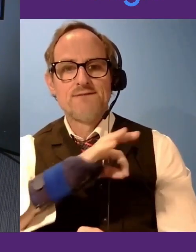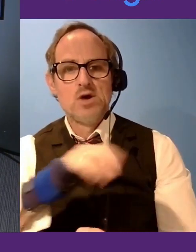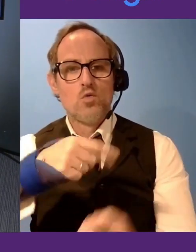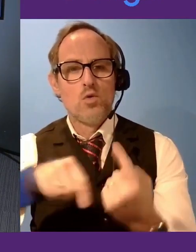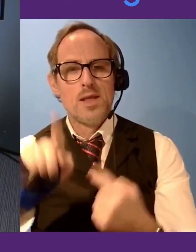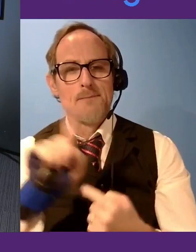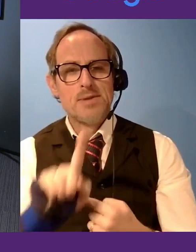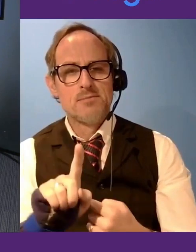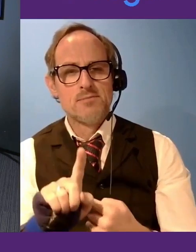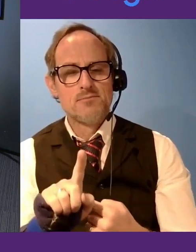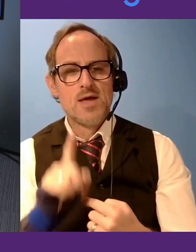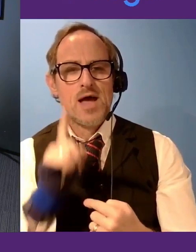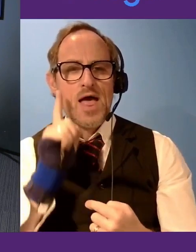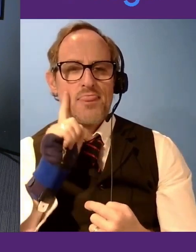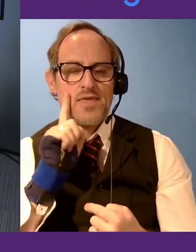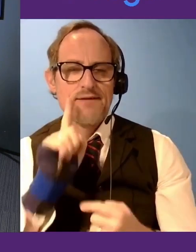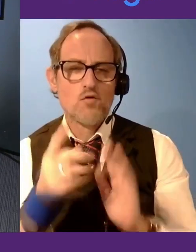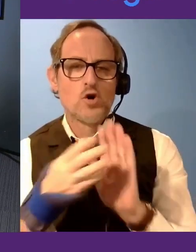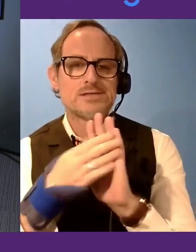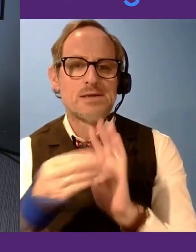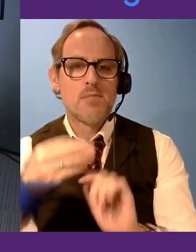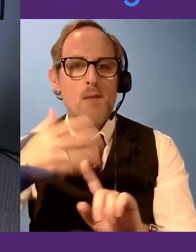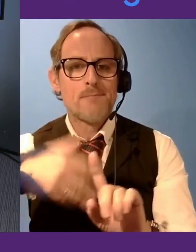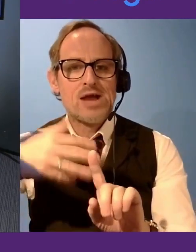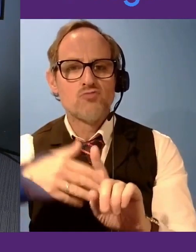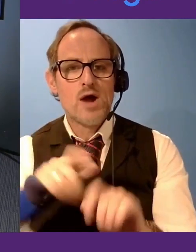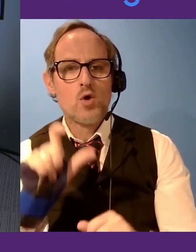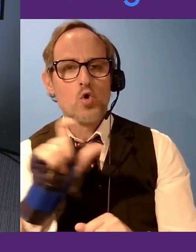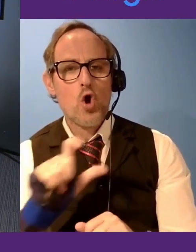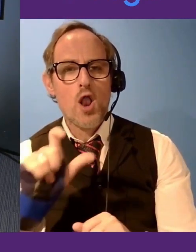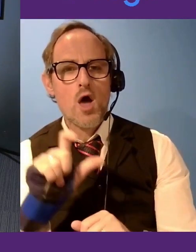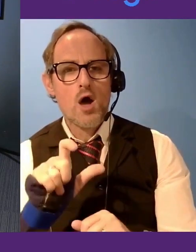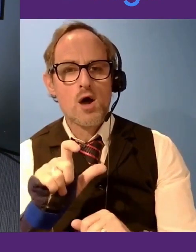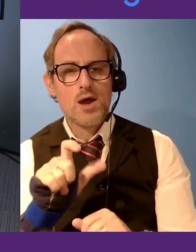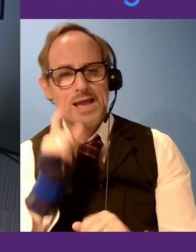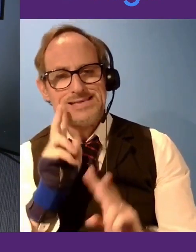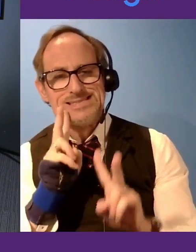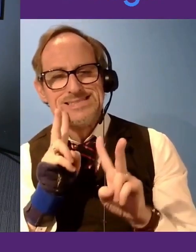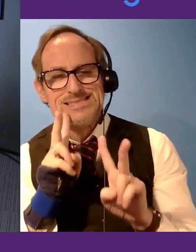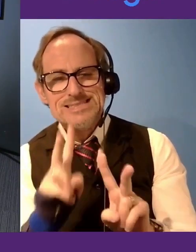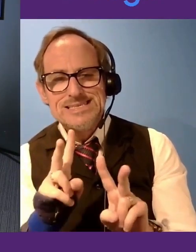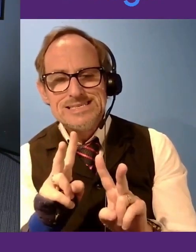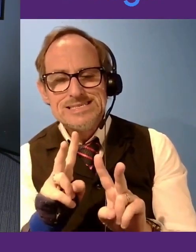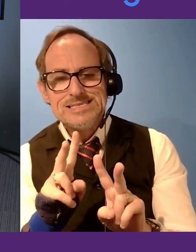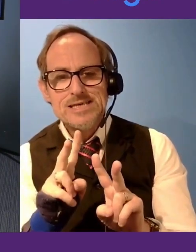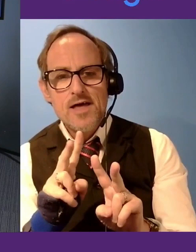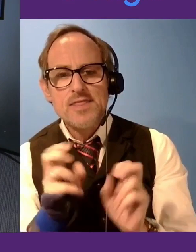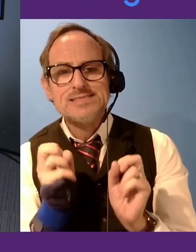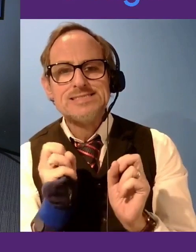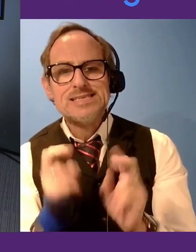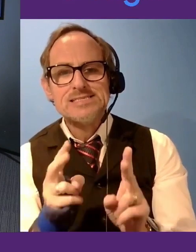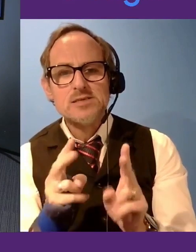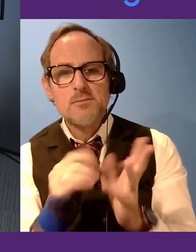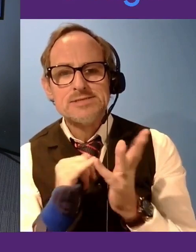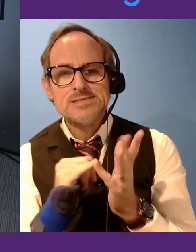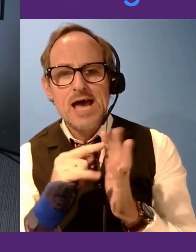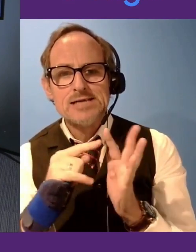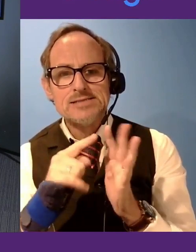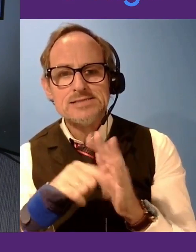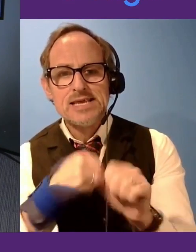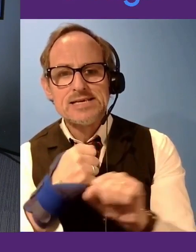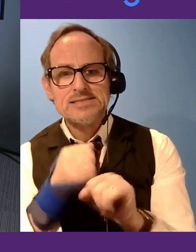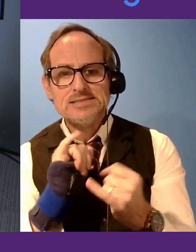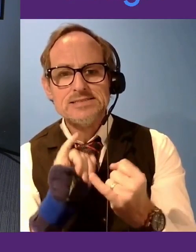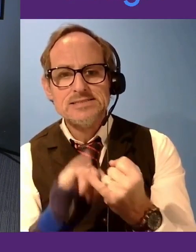colors are a great example of where you can look at the system settings and reflect those to ensure that you tailor the experience. So I was